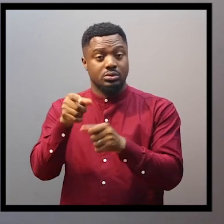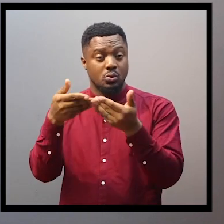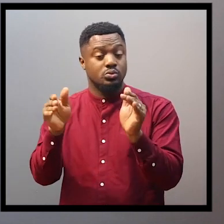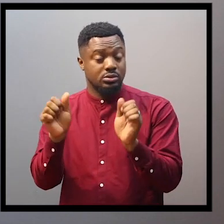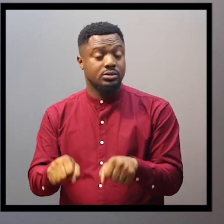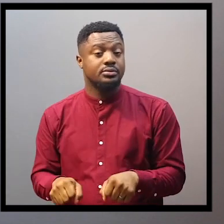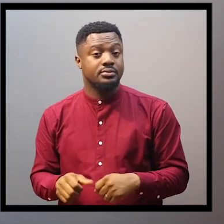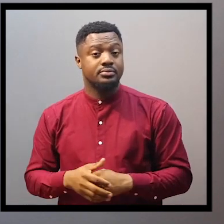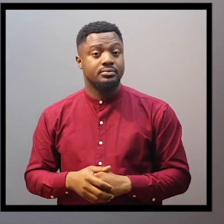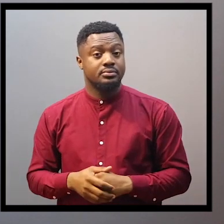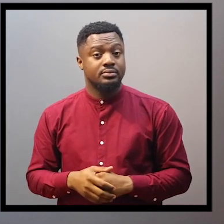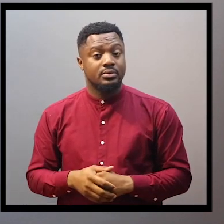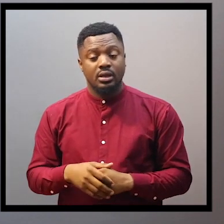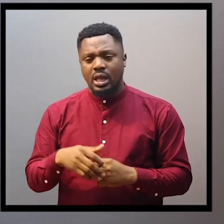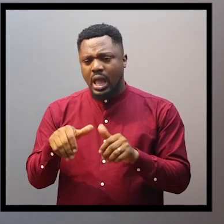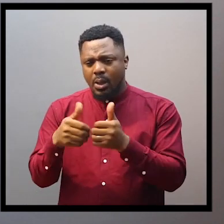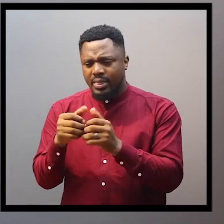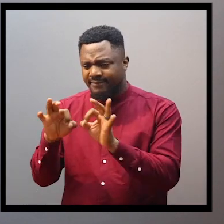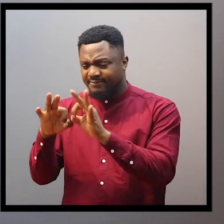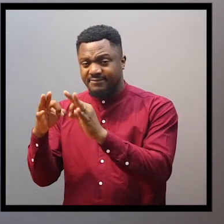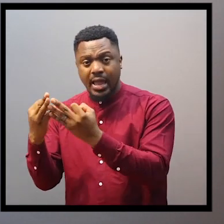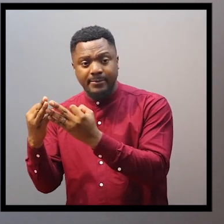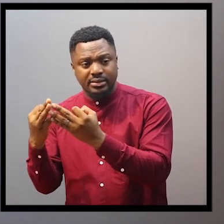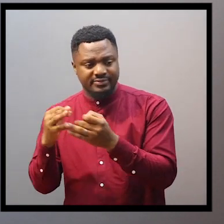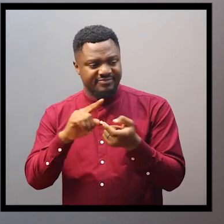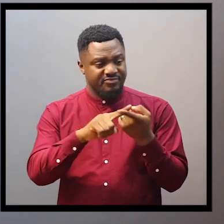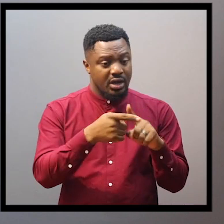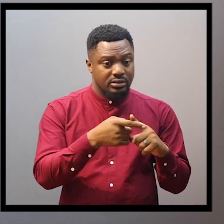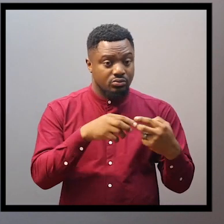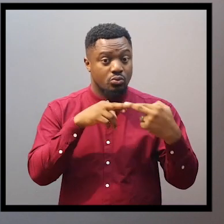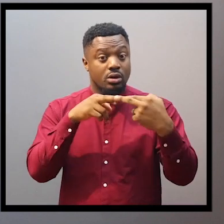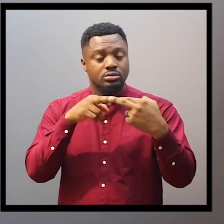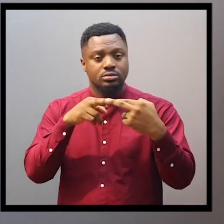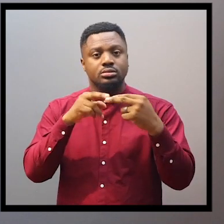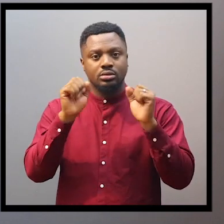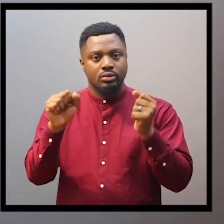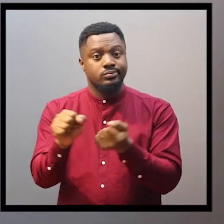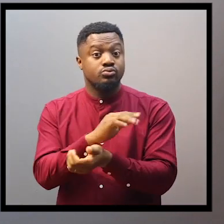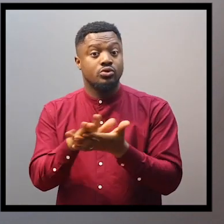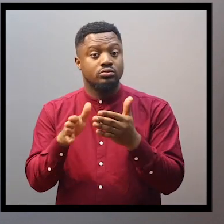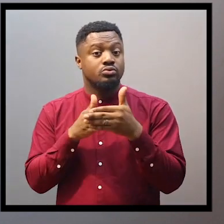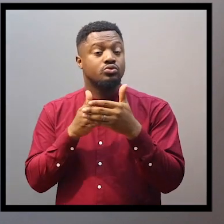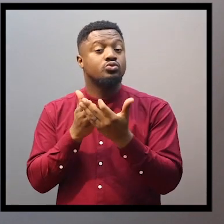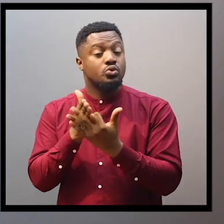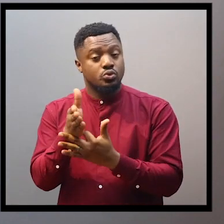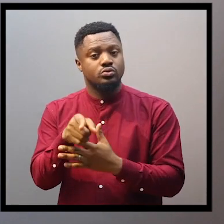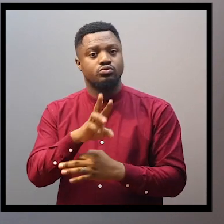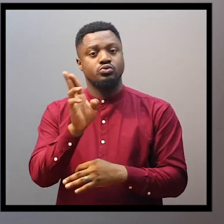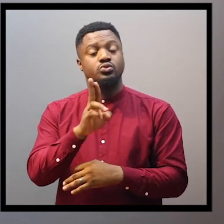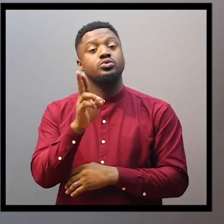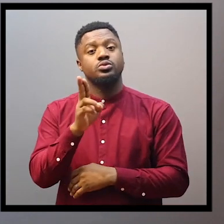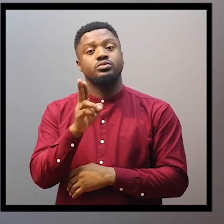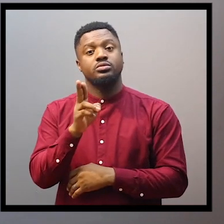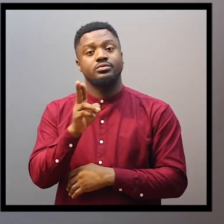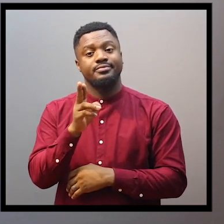addiction. The relationship between families and friends may also be affected, as the person's